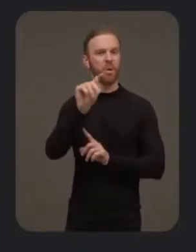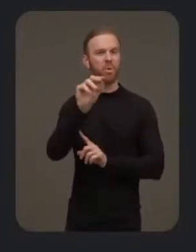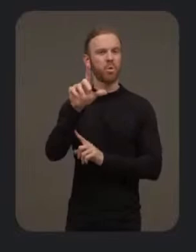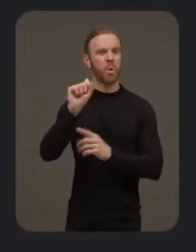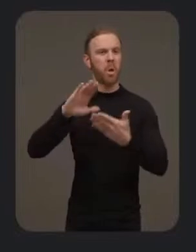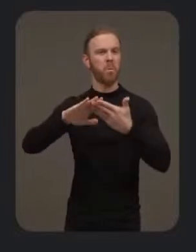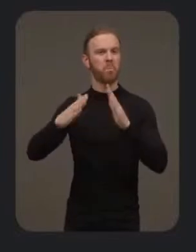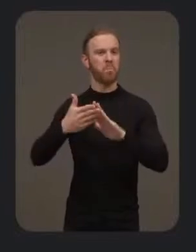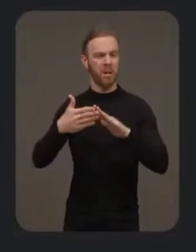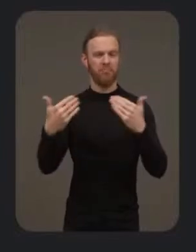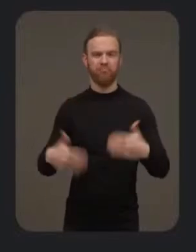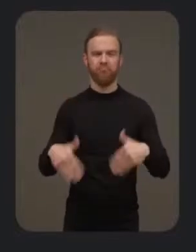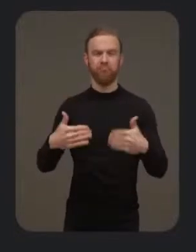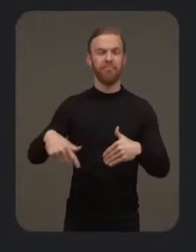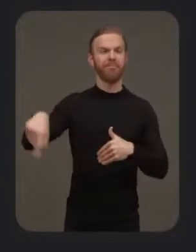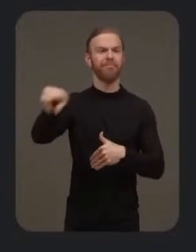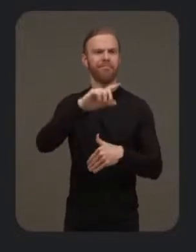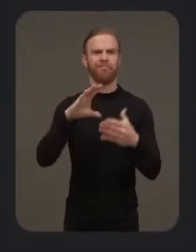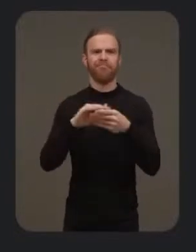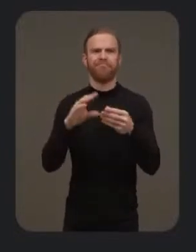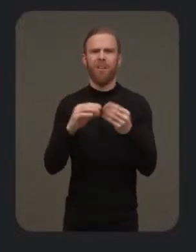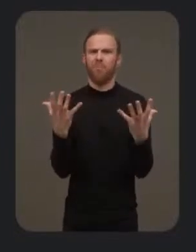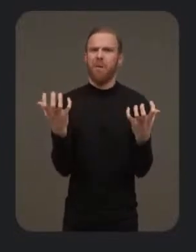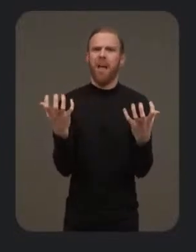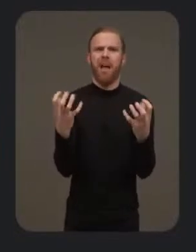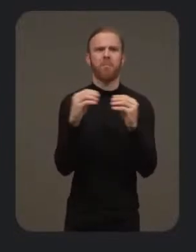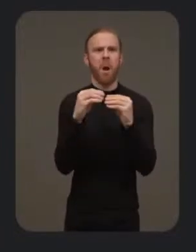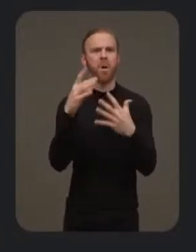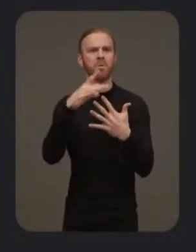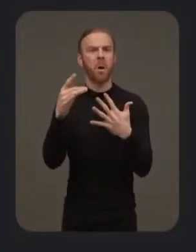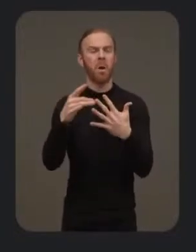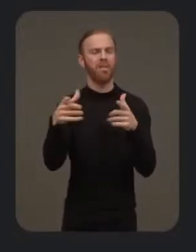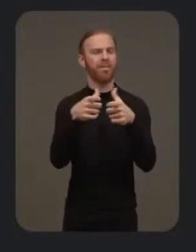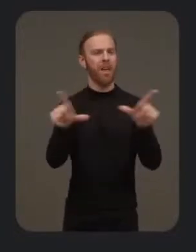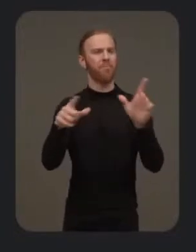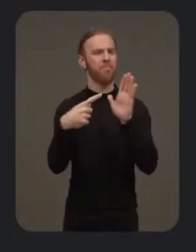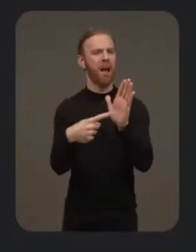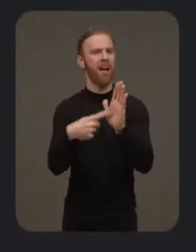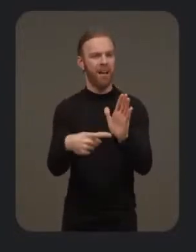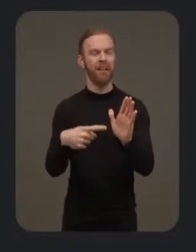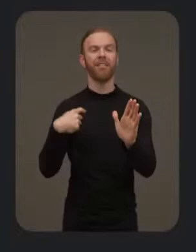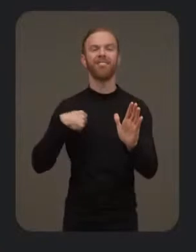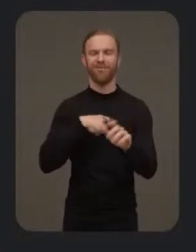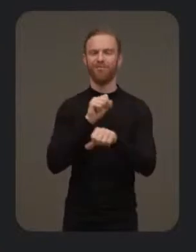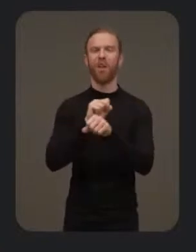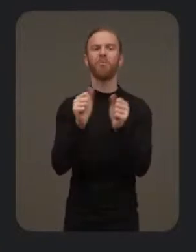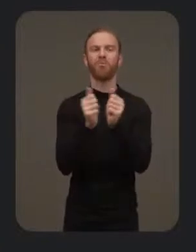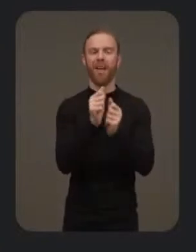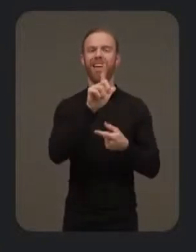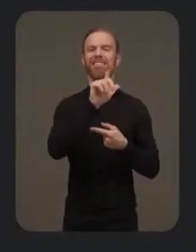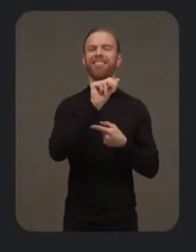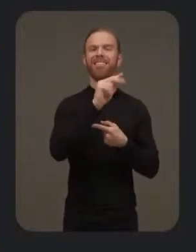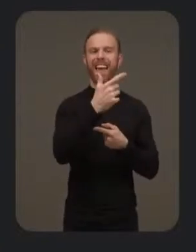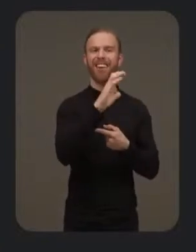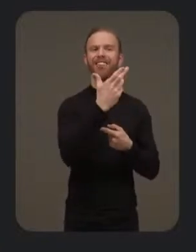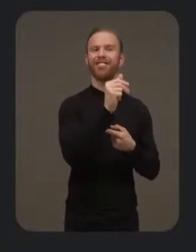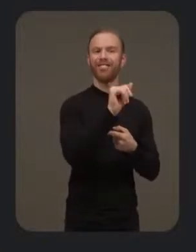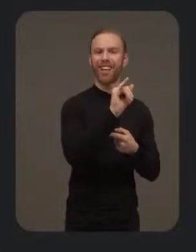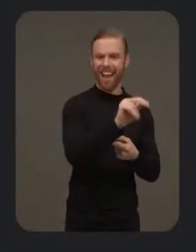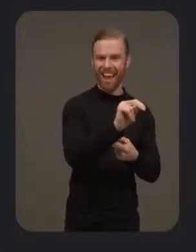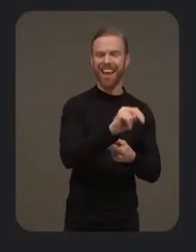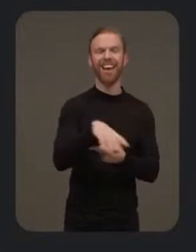community. Developers want choice when it comes to language models, and we're working with leading developer tools companies